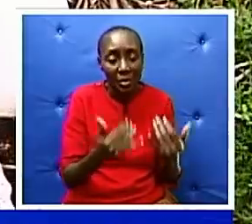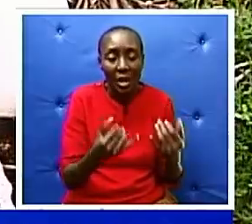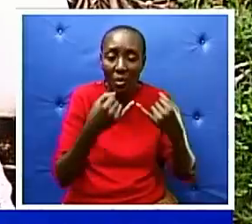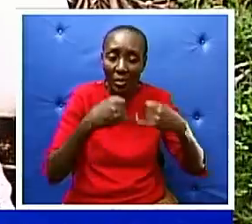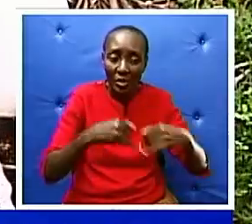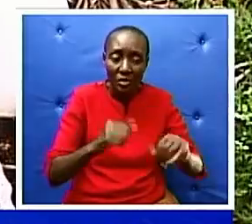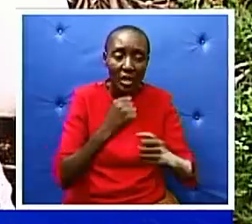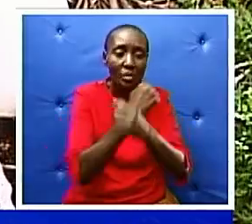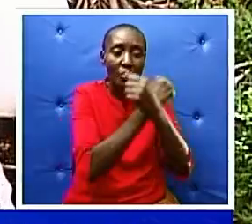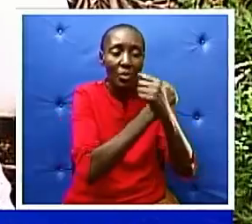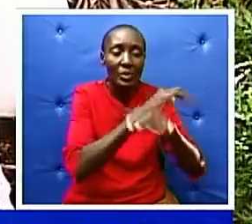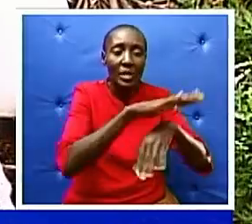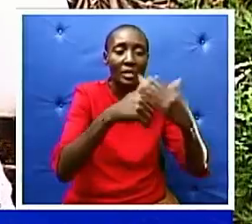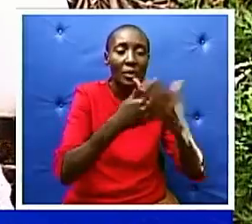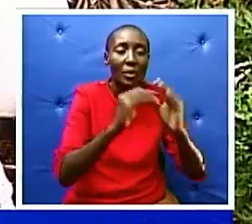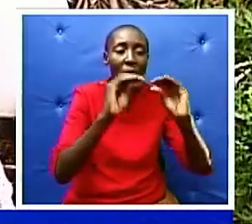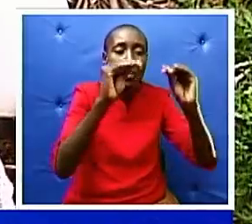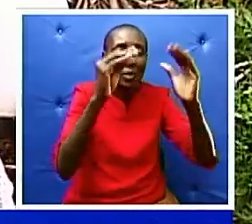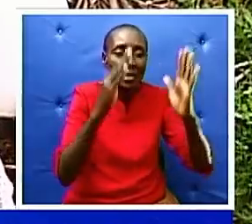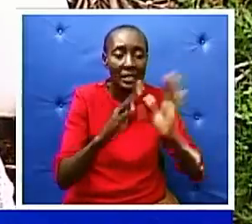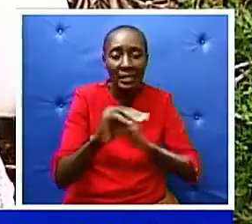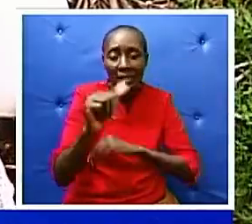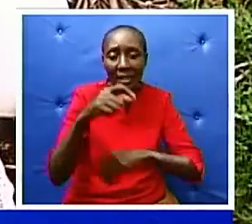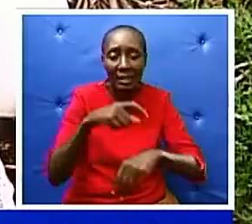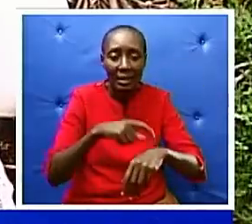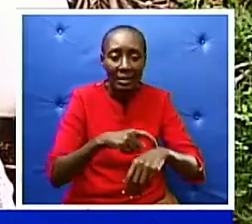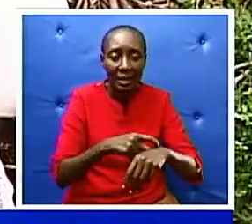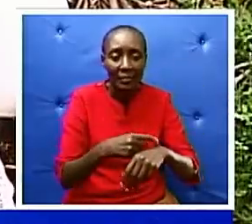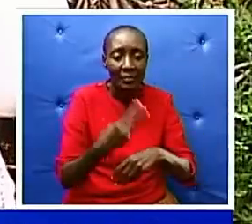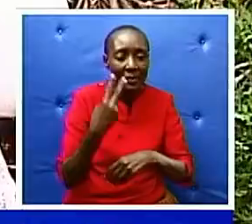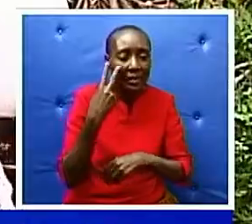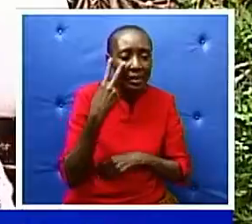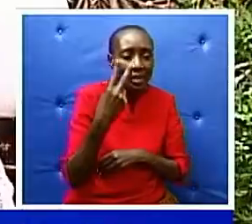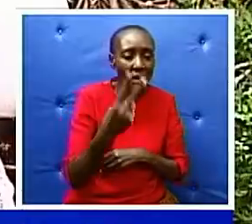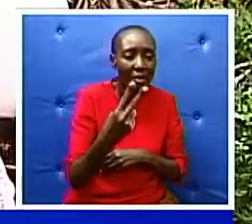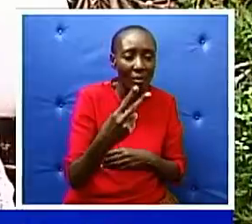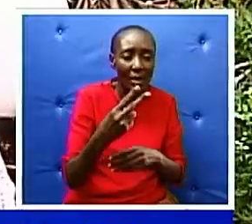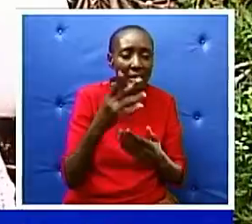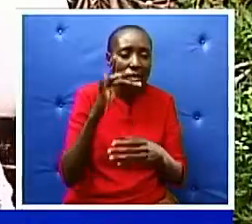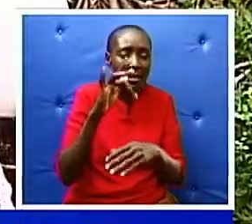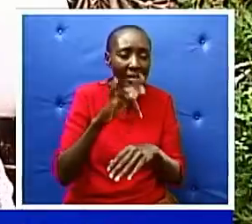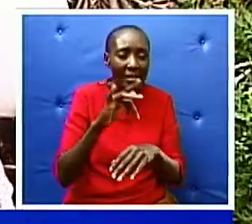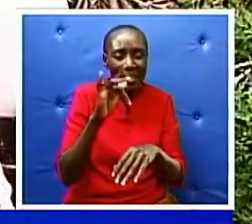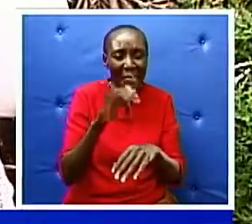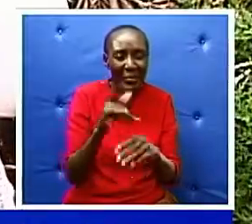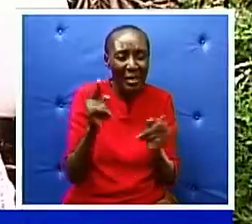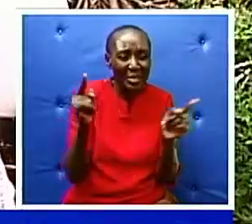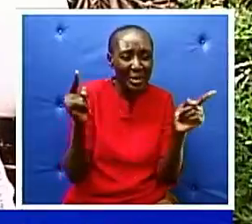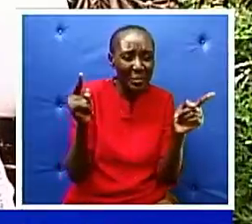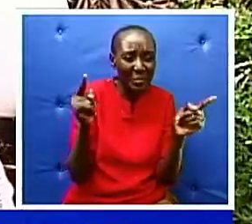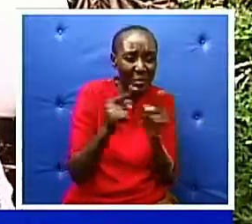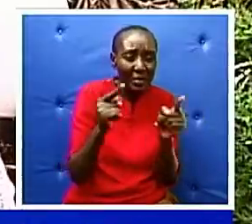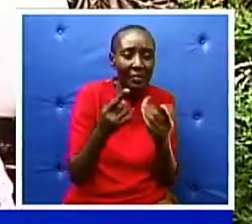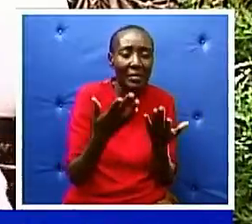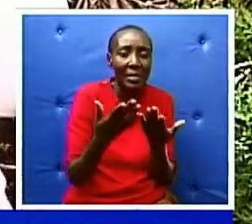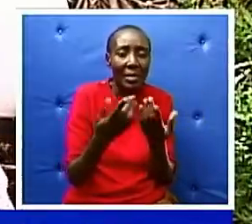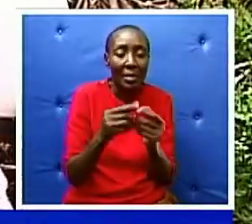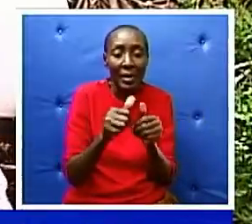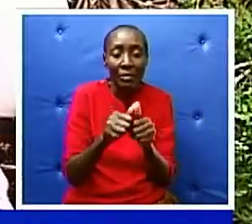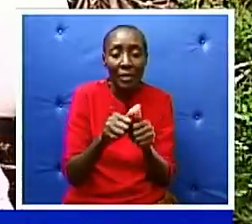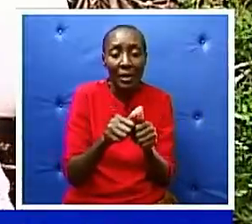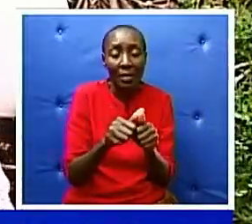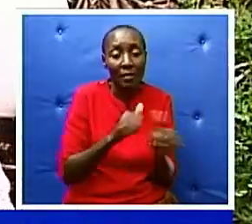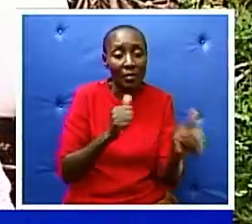sometimes most of the time people look at just short-term things of where we are, but rather than looking from where we are